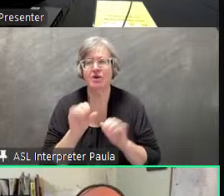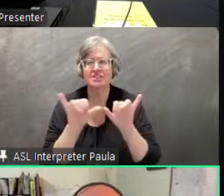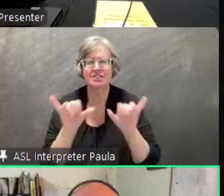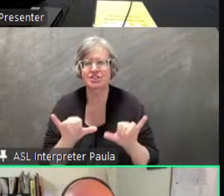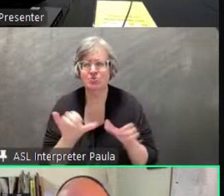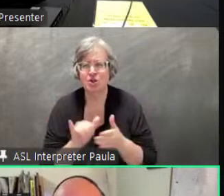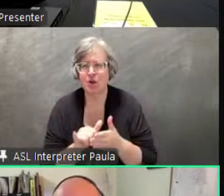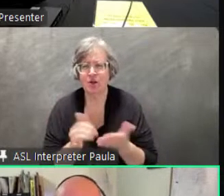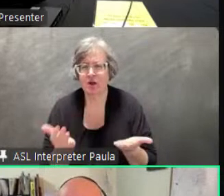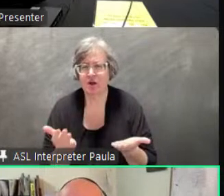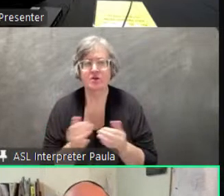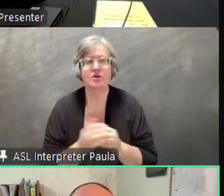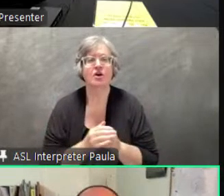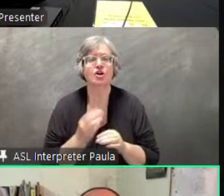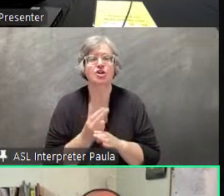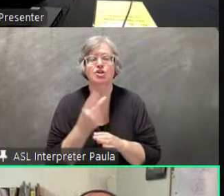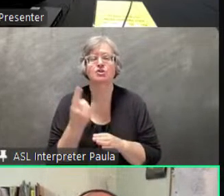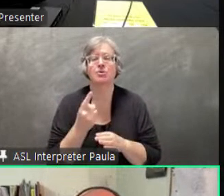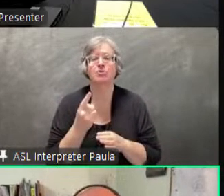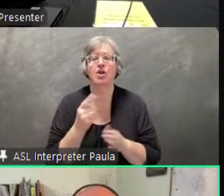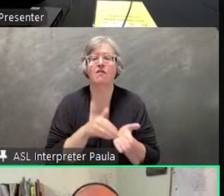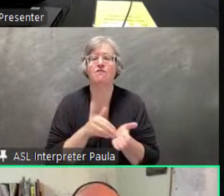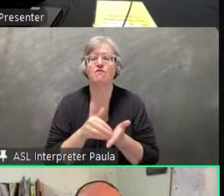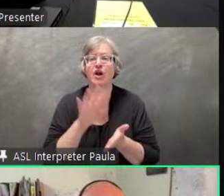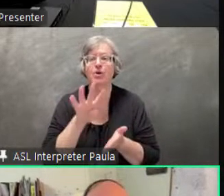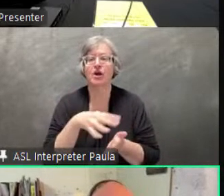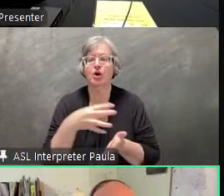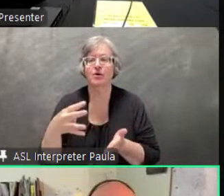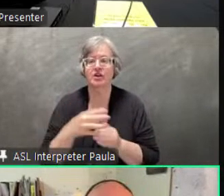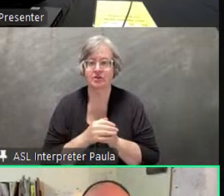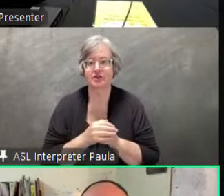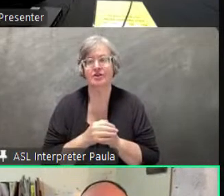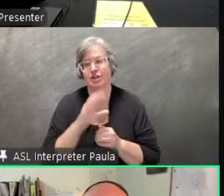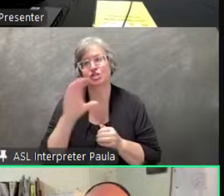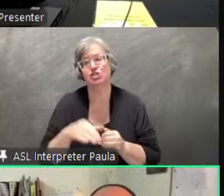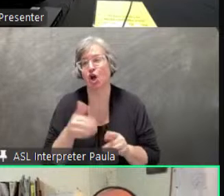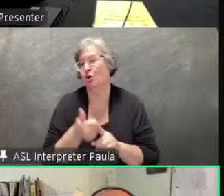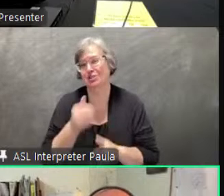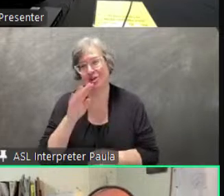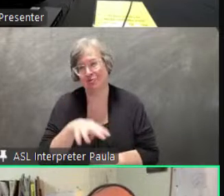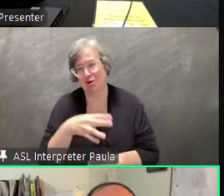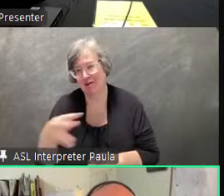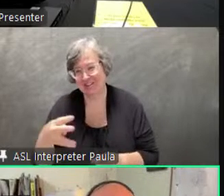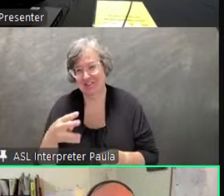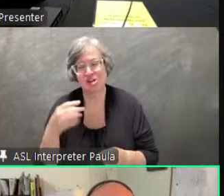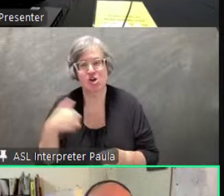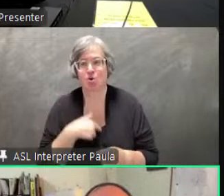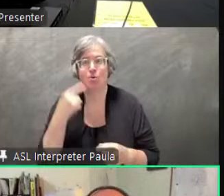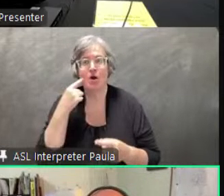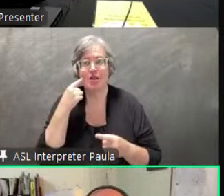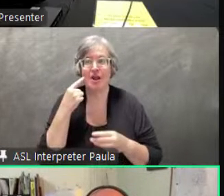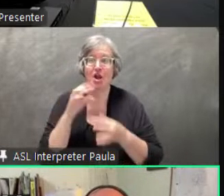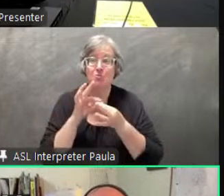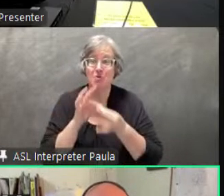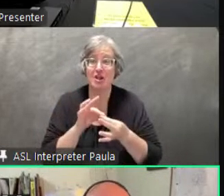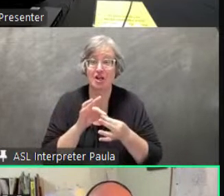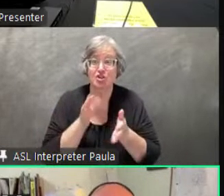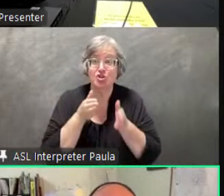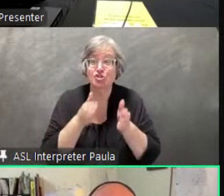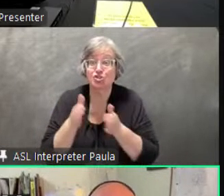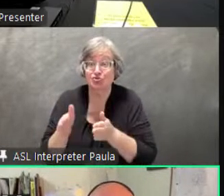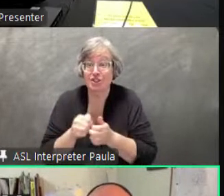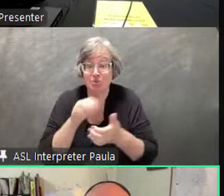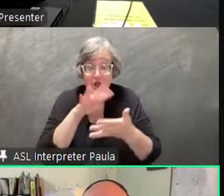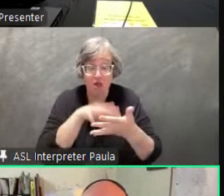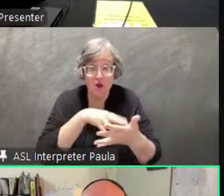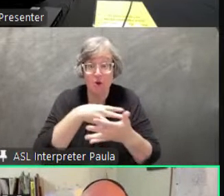does this using a technique called a frequent grid. Obviously, Chicago is a grid. Everyone thinks in grids in Chicago, but there's a